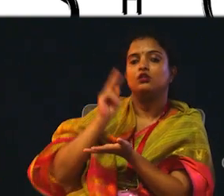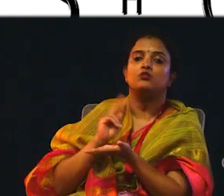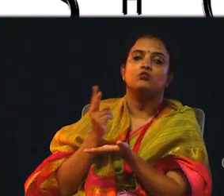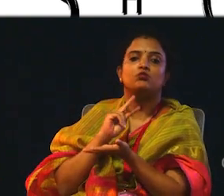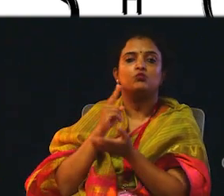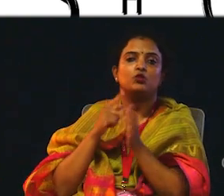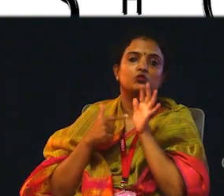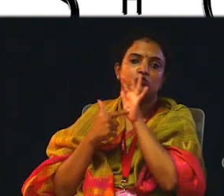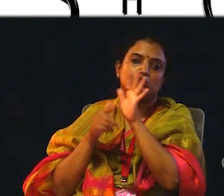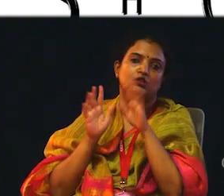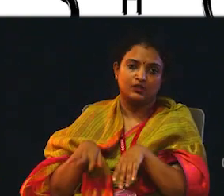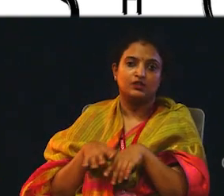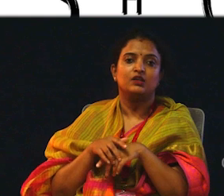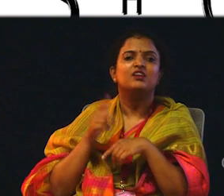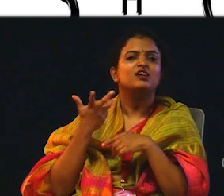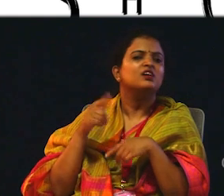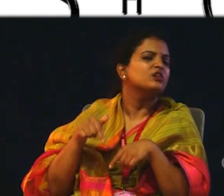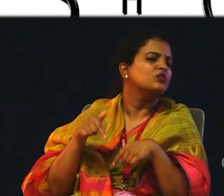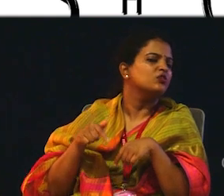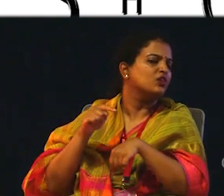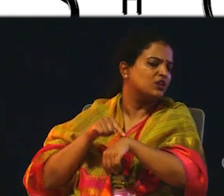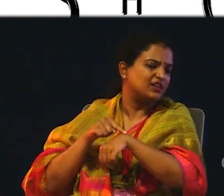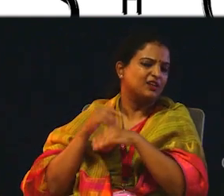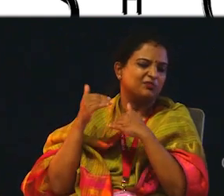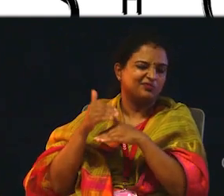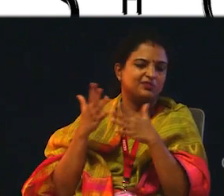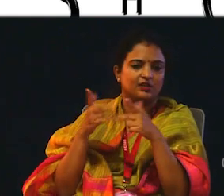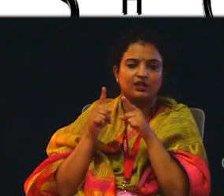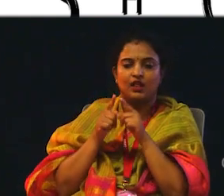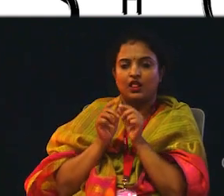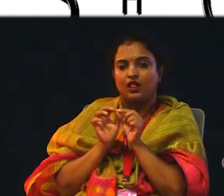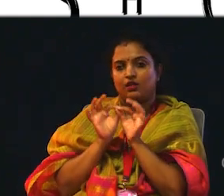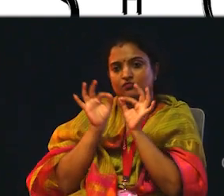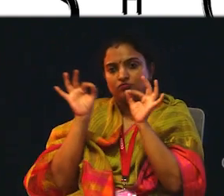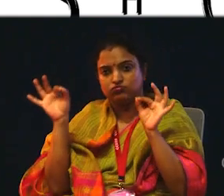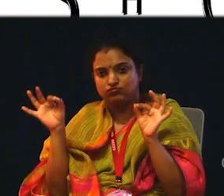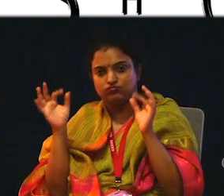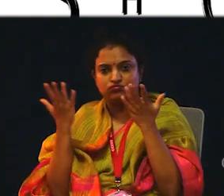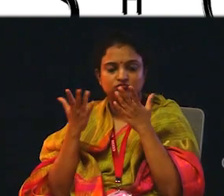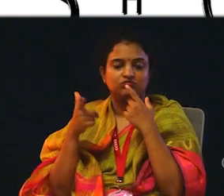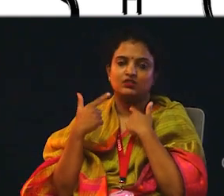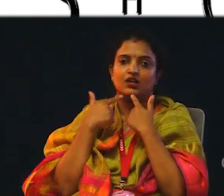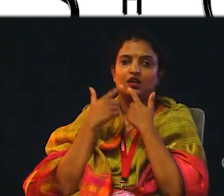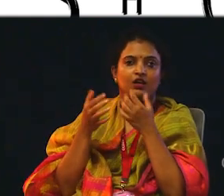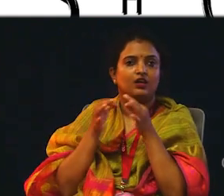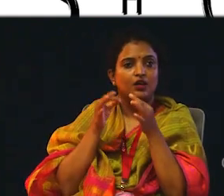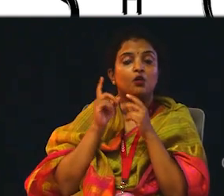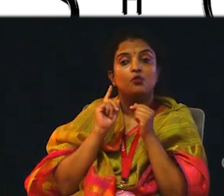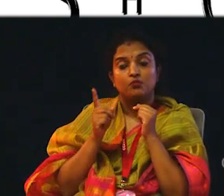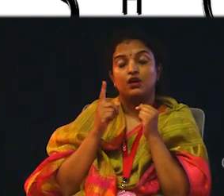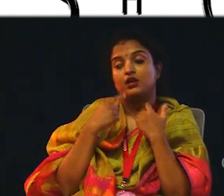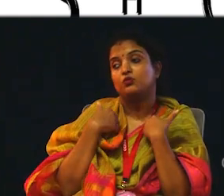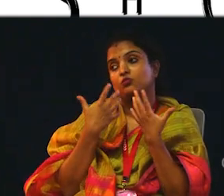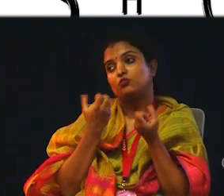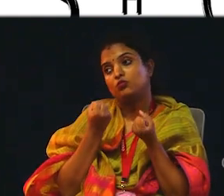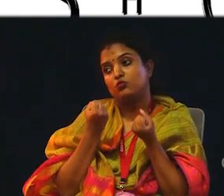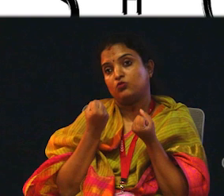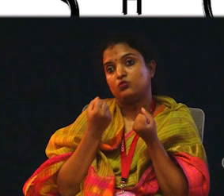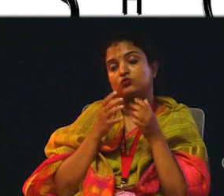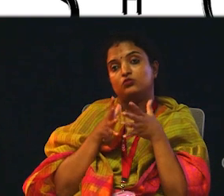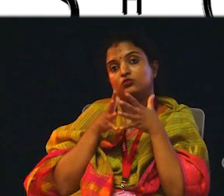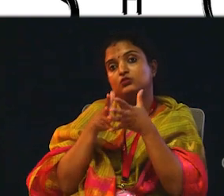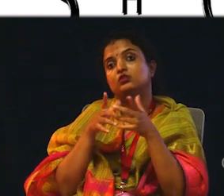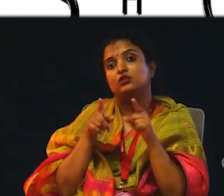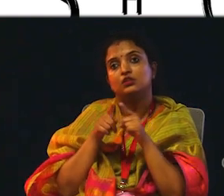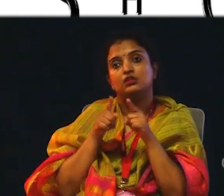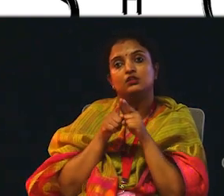Unfortunately, my time today is limited, so I cannot elaborate further on this model of learning, but I really wanted to give all of